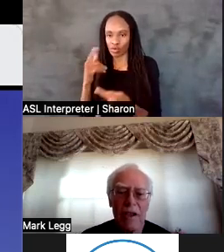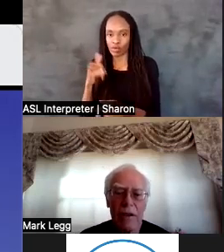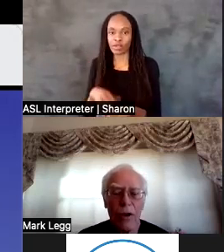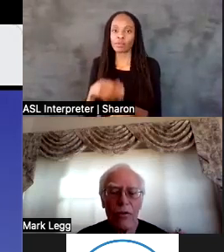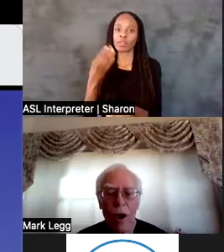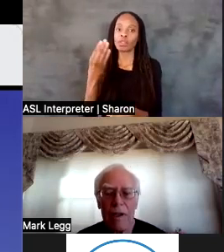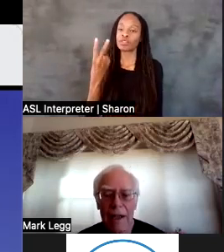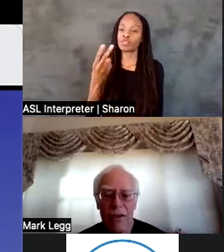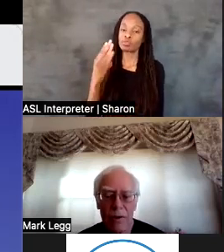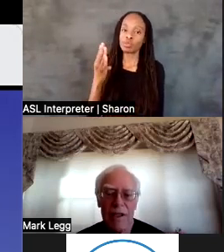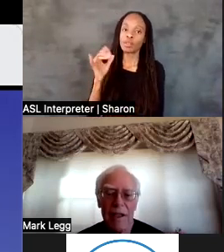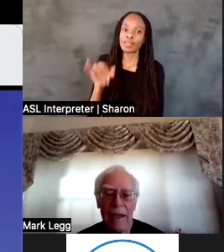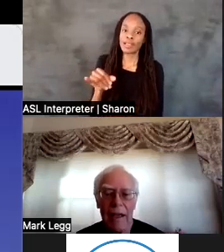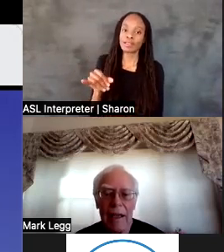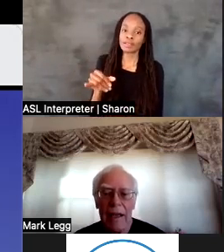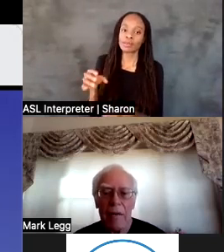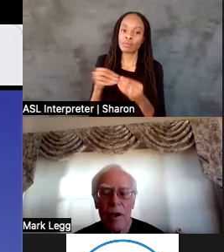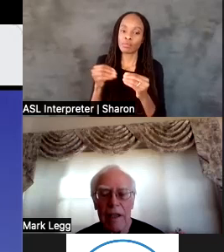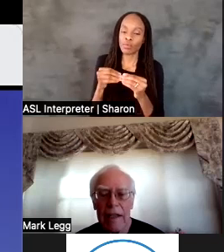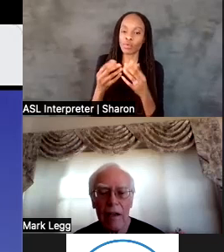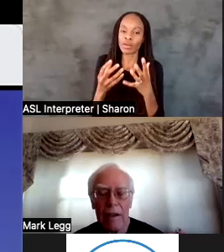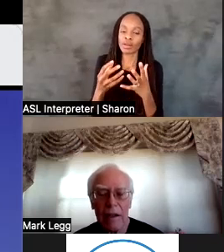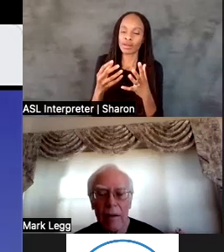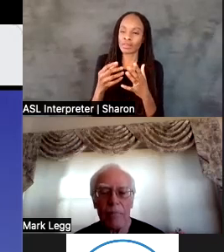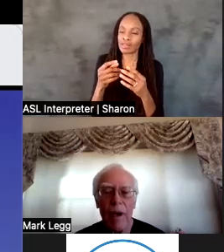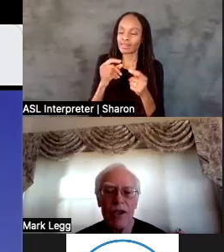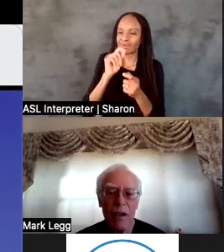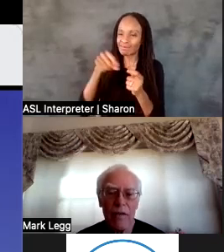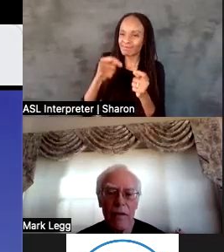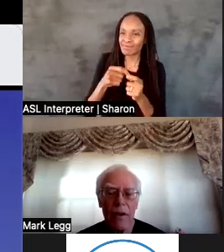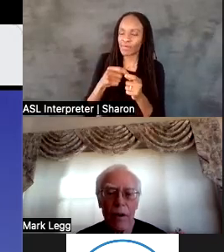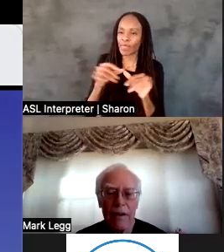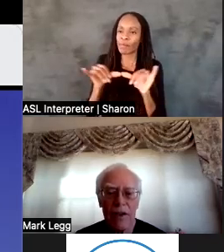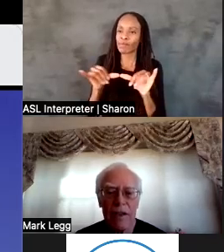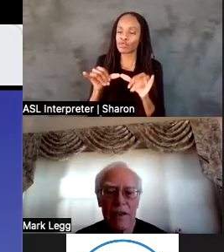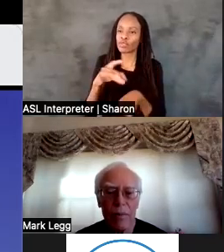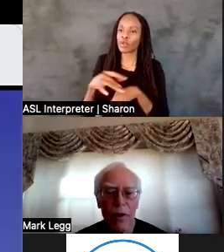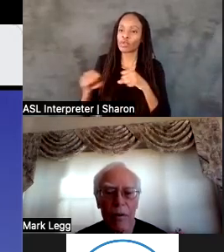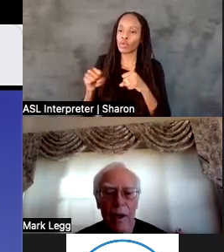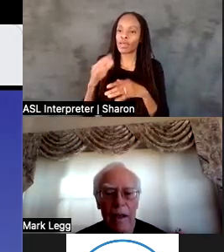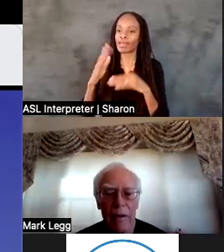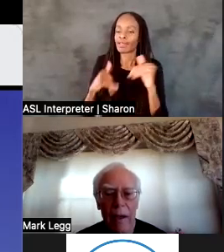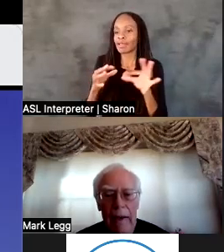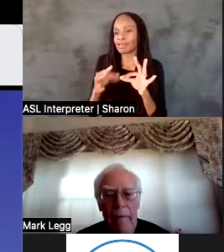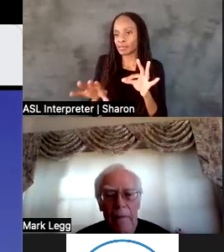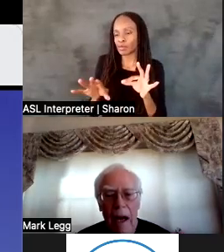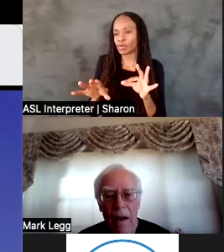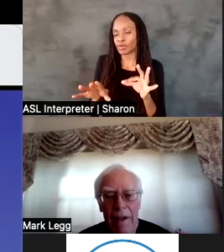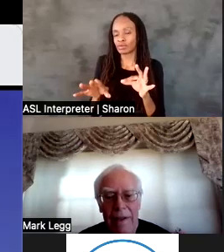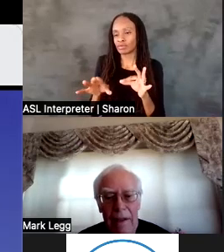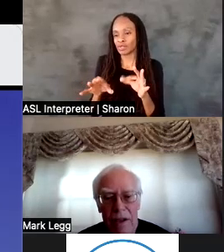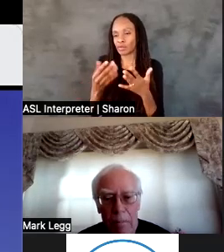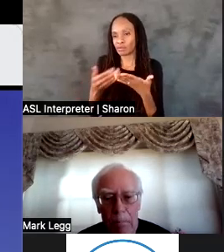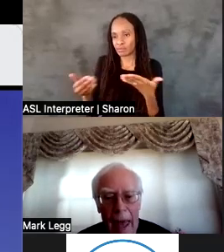slip. It's just that those are moment tensors, which is slightly more detailed measure of the earthquake than just a simple focal mechanism. Now